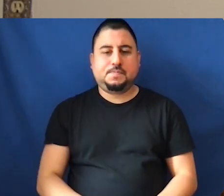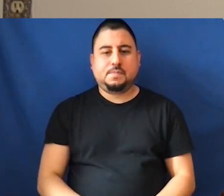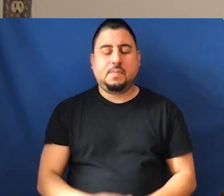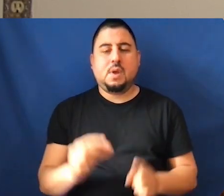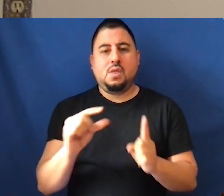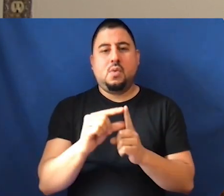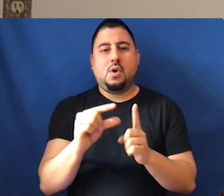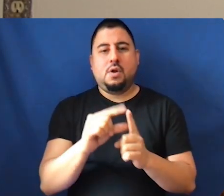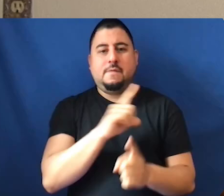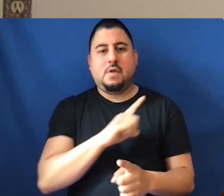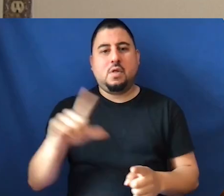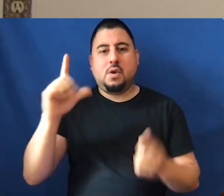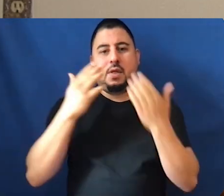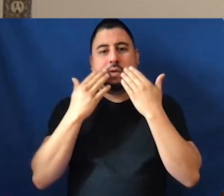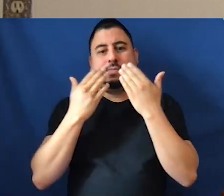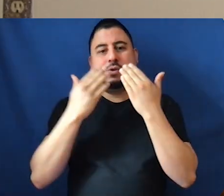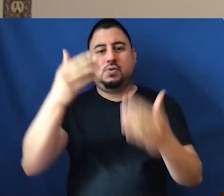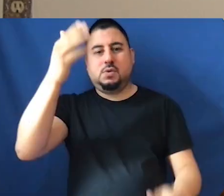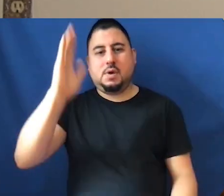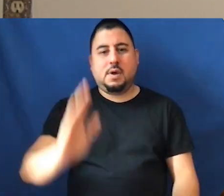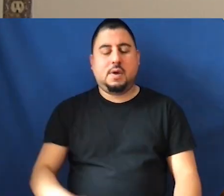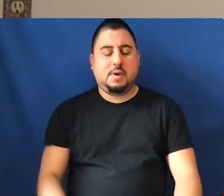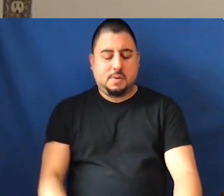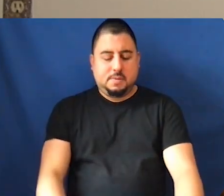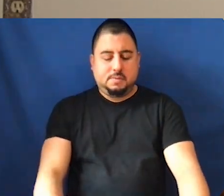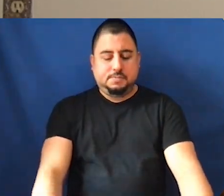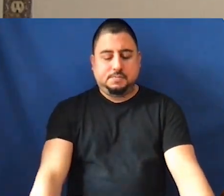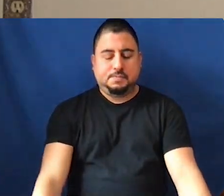The word of the Lord.